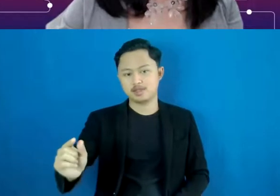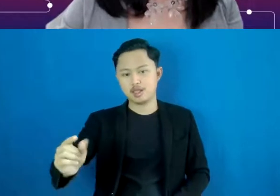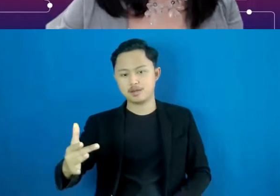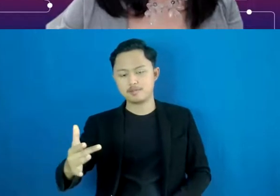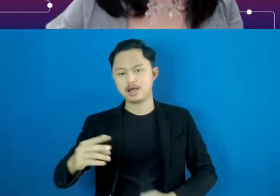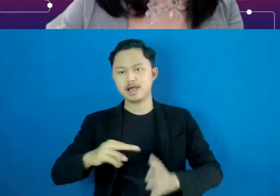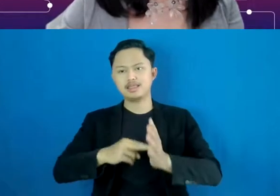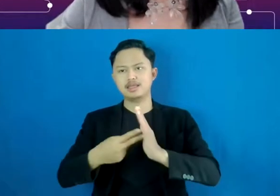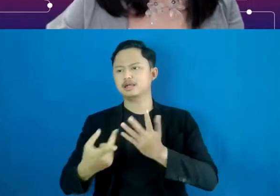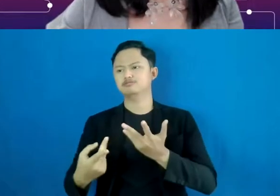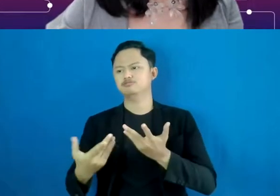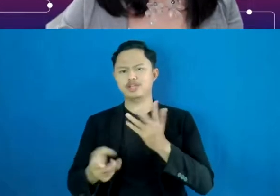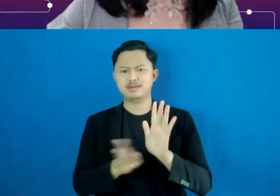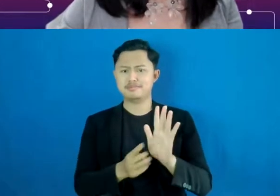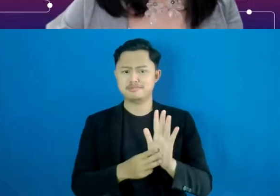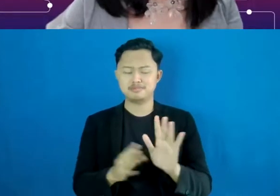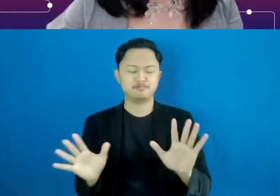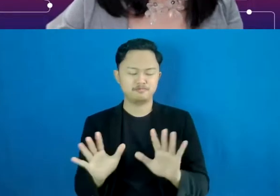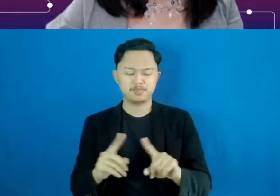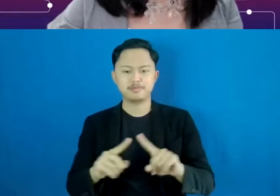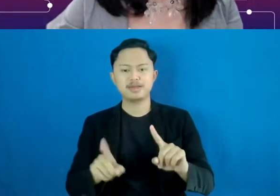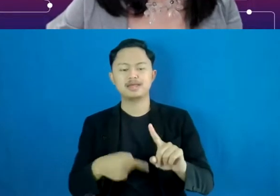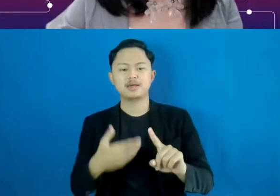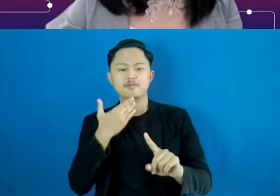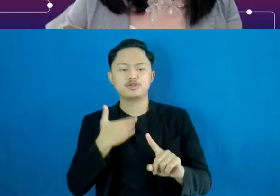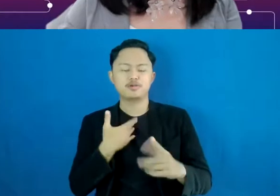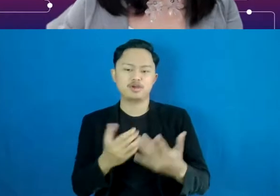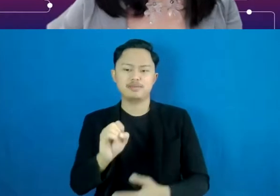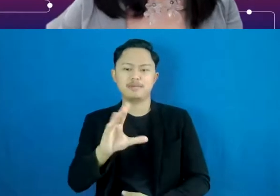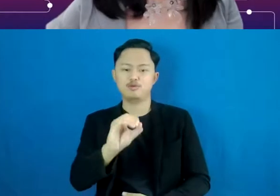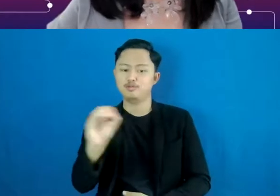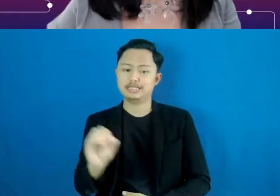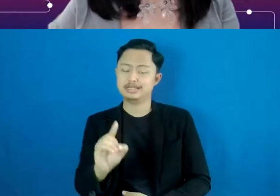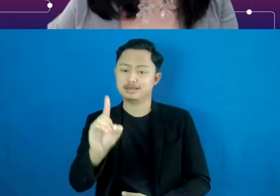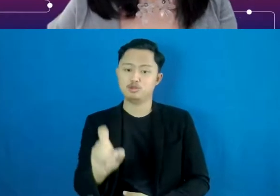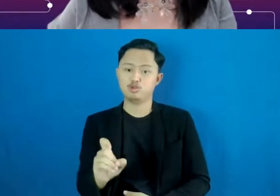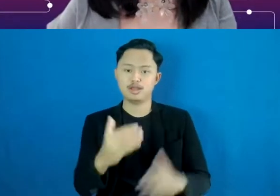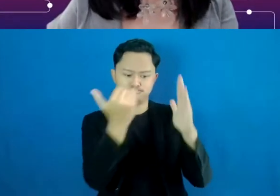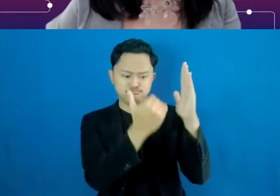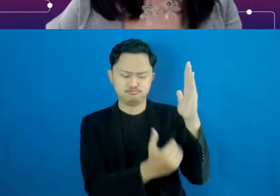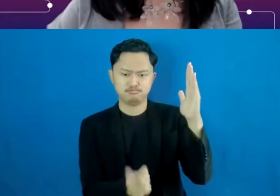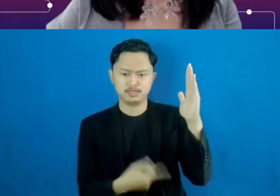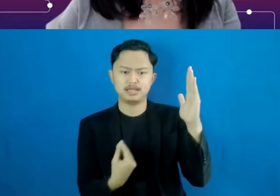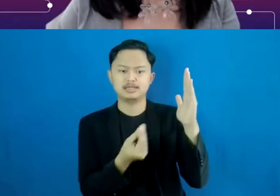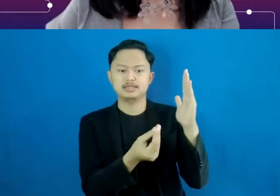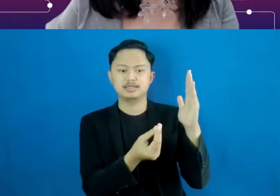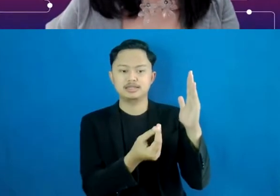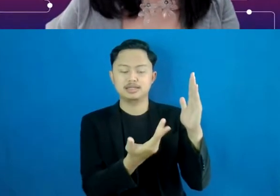not a problem at all. We can have at least 15% of the cost required, removed from the